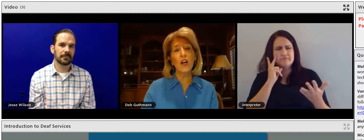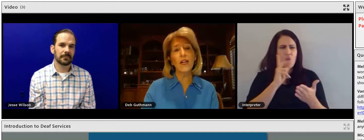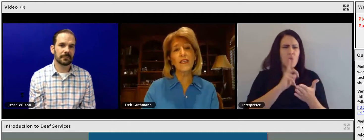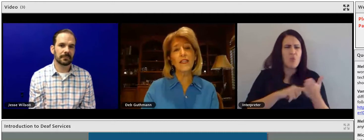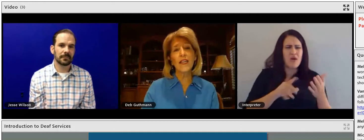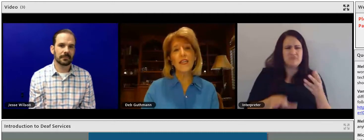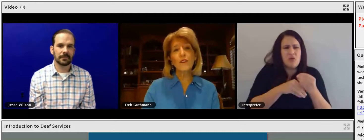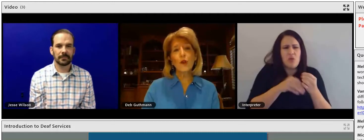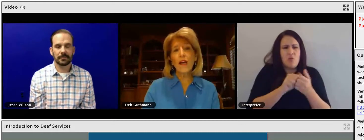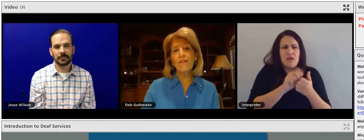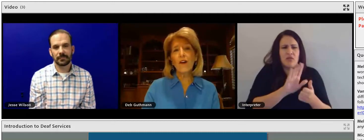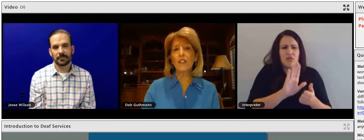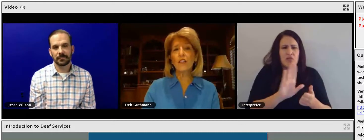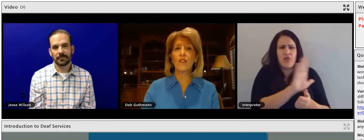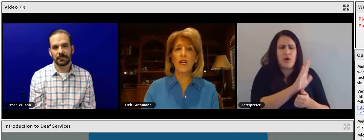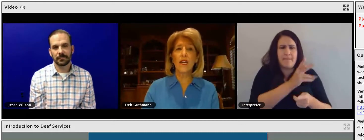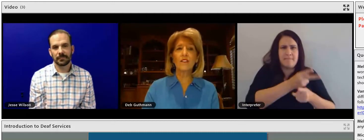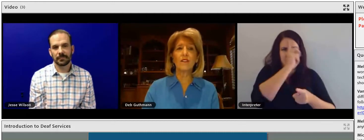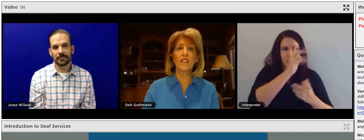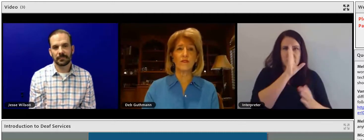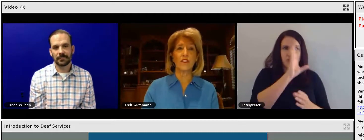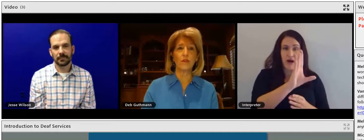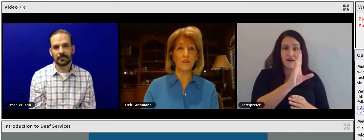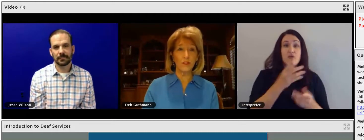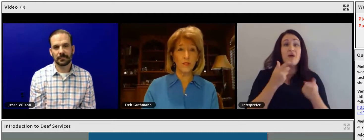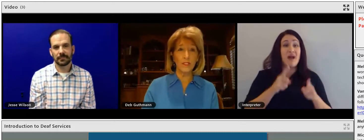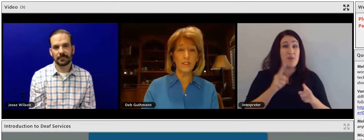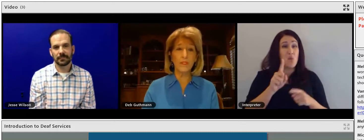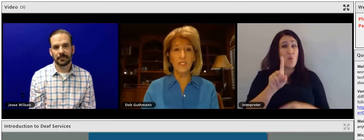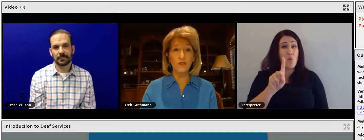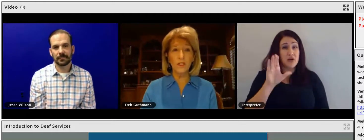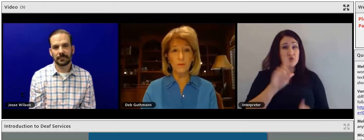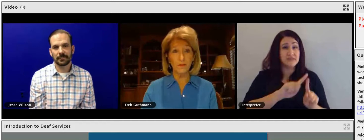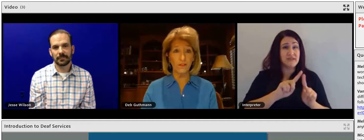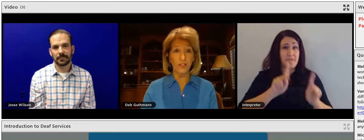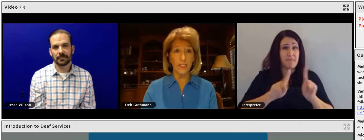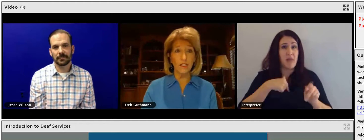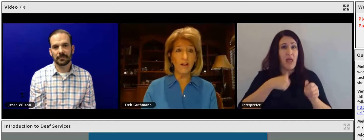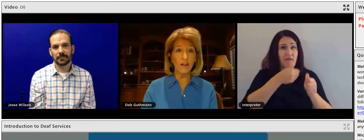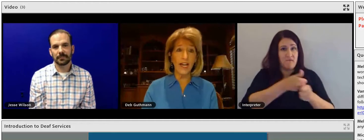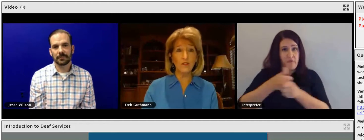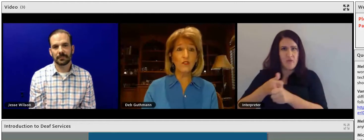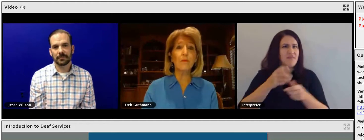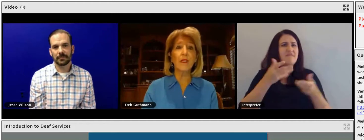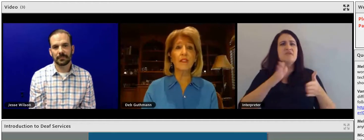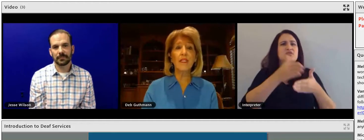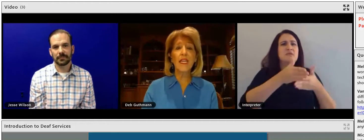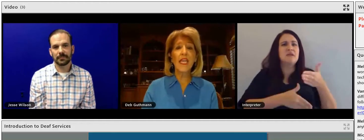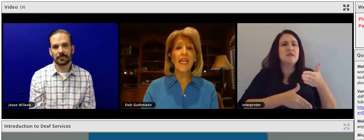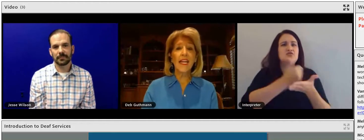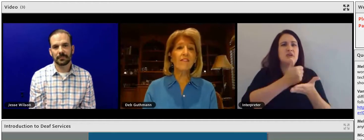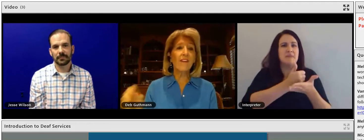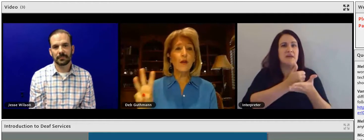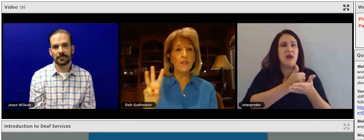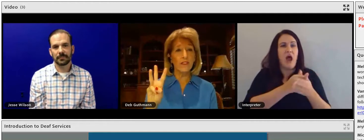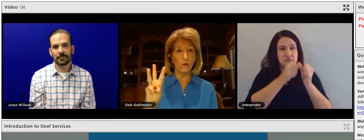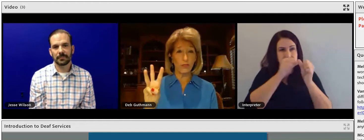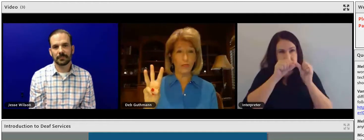individuals' maintenance of sobriety. So I followed 100 individuals who had completed treatment for a year after